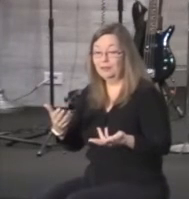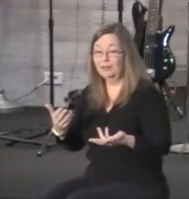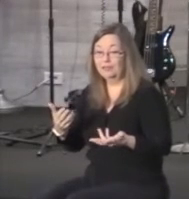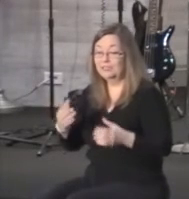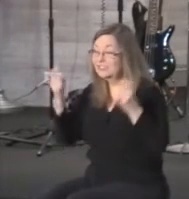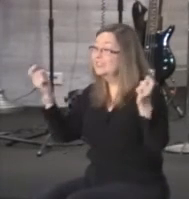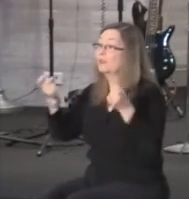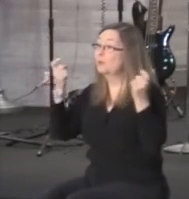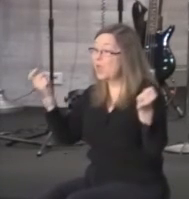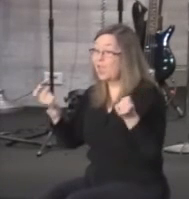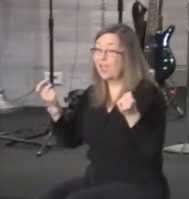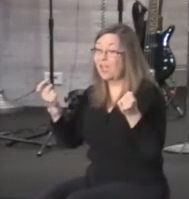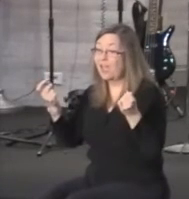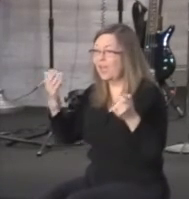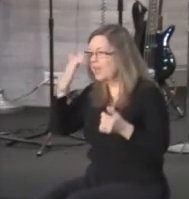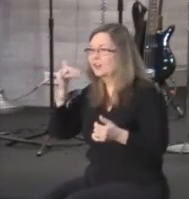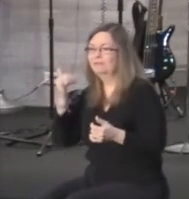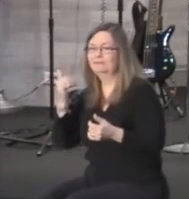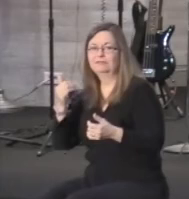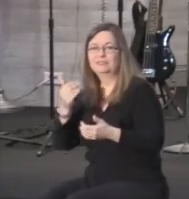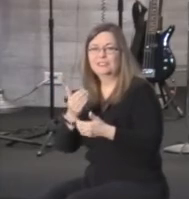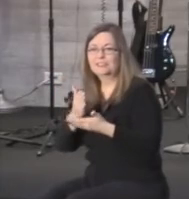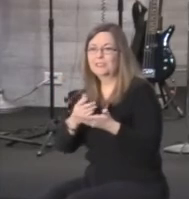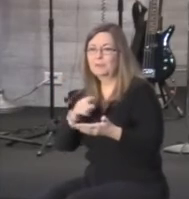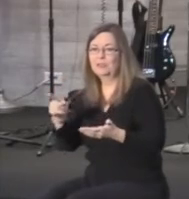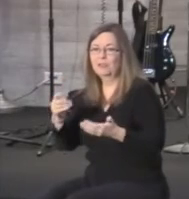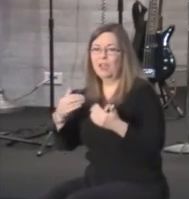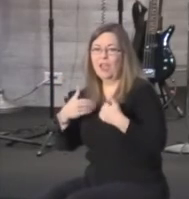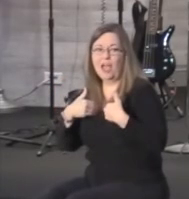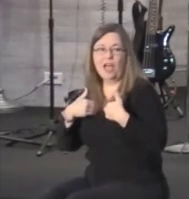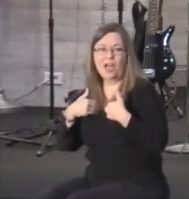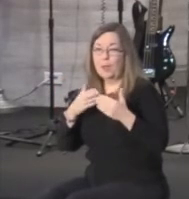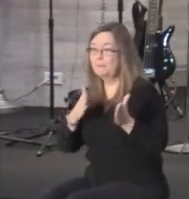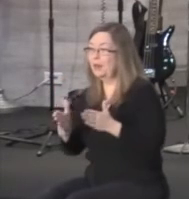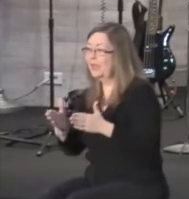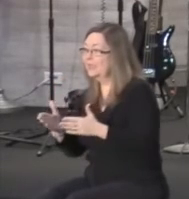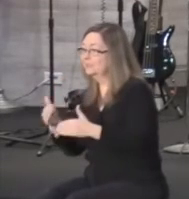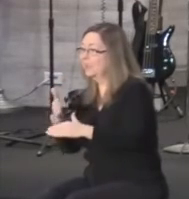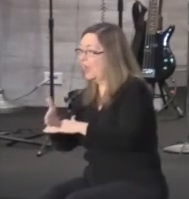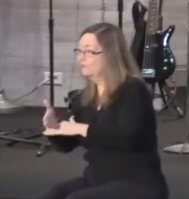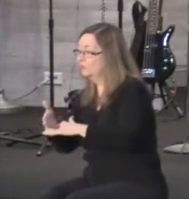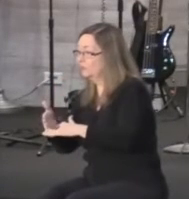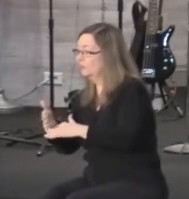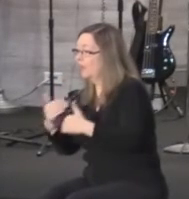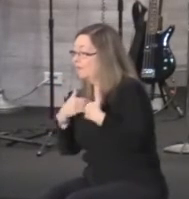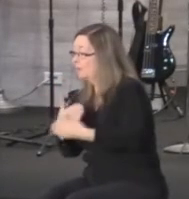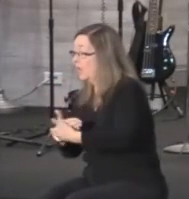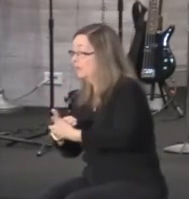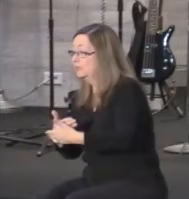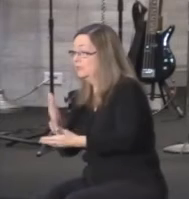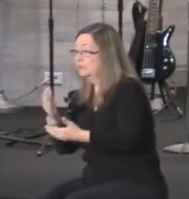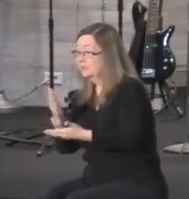We were celebrating. I don't know. Do you have anything? Do you have plans at home after you come home with the baby? Some people